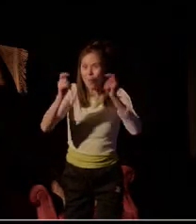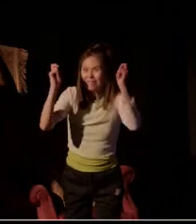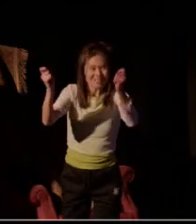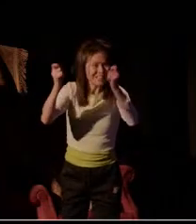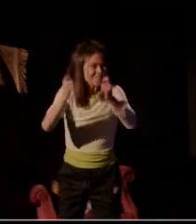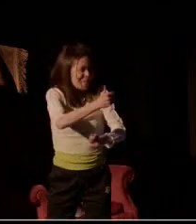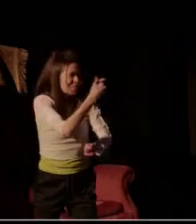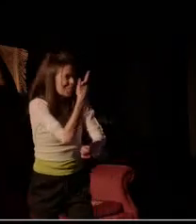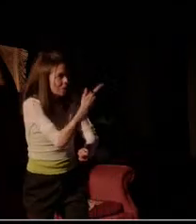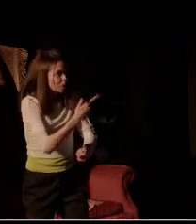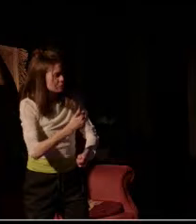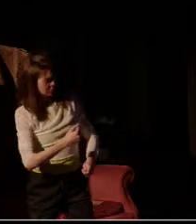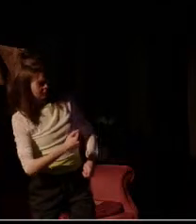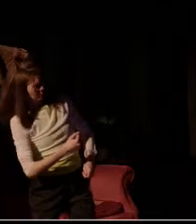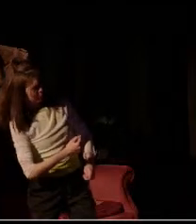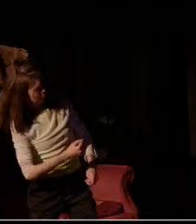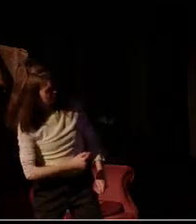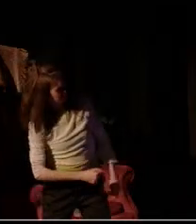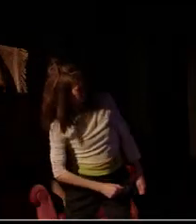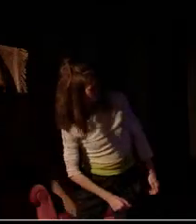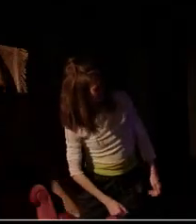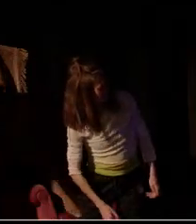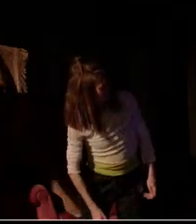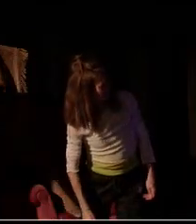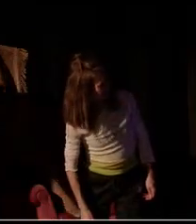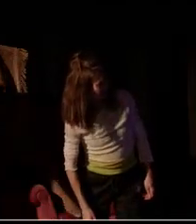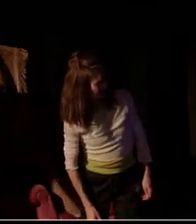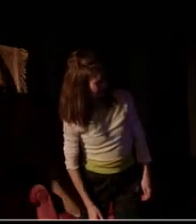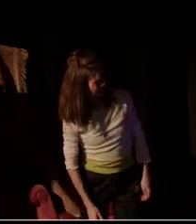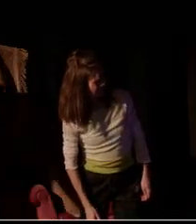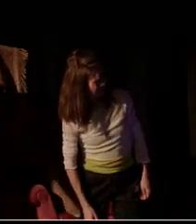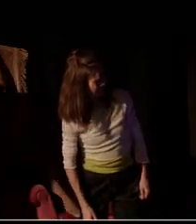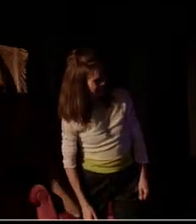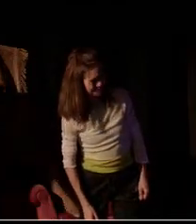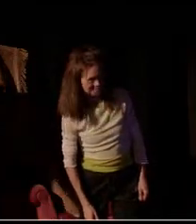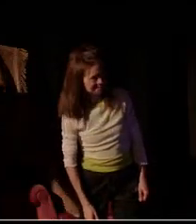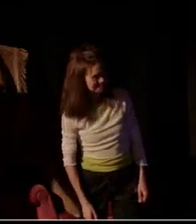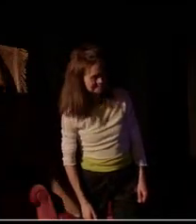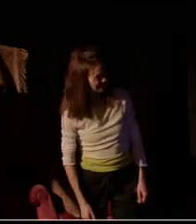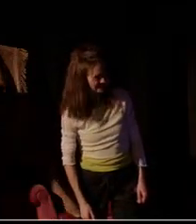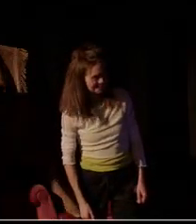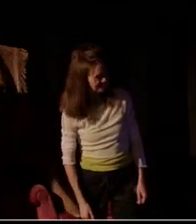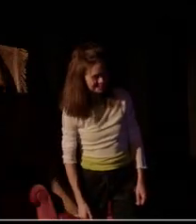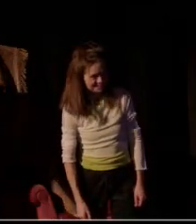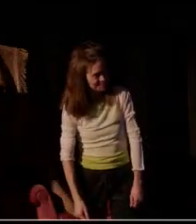sir. Goodbye. Oh, well, that...